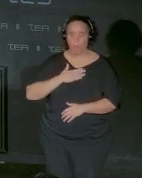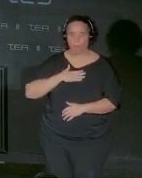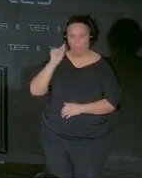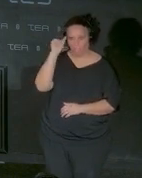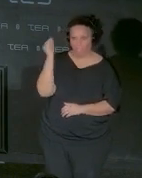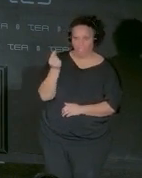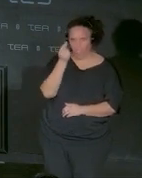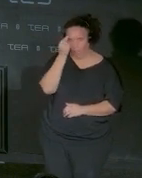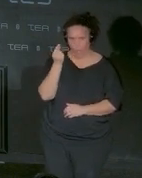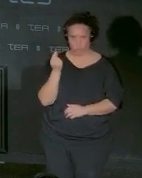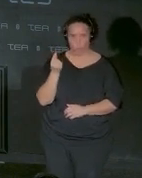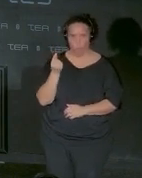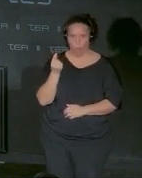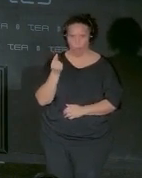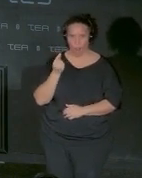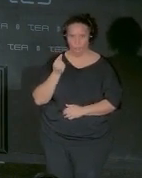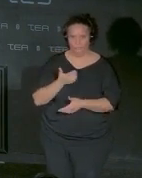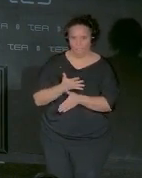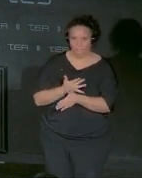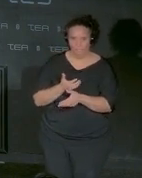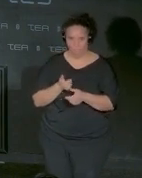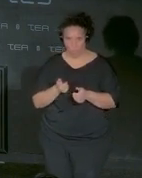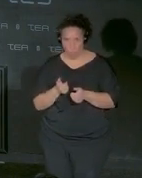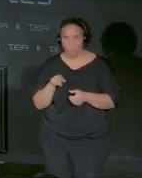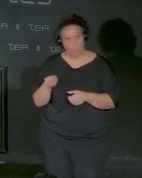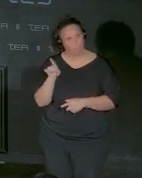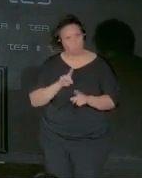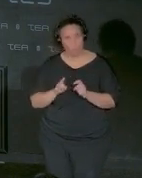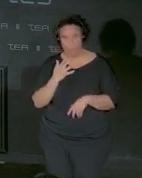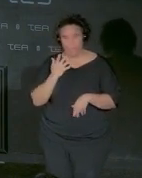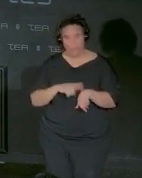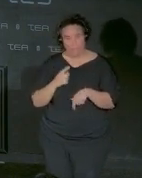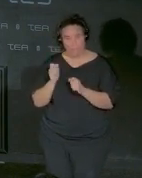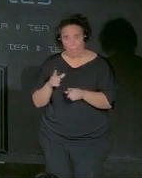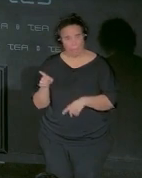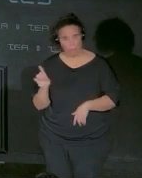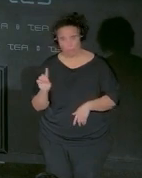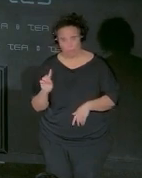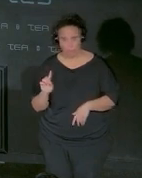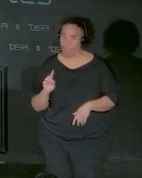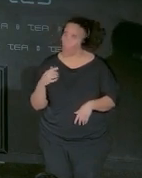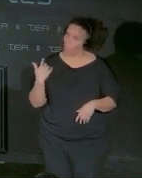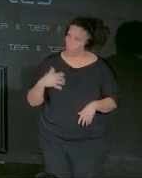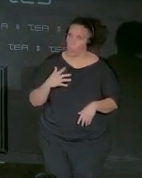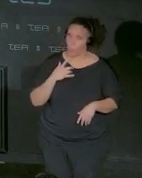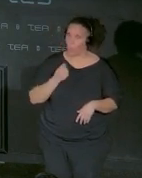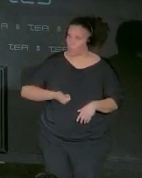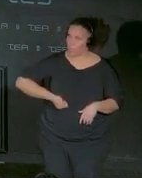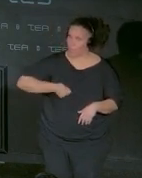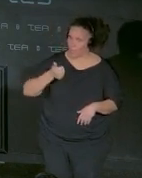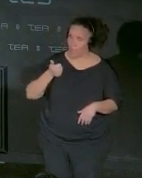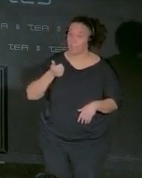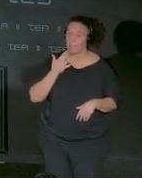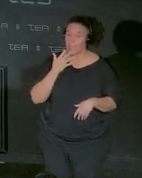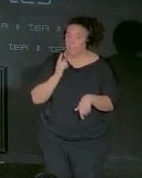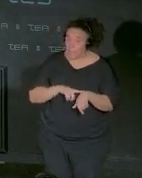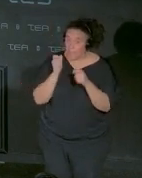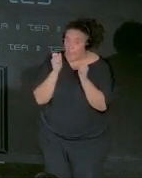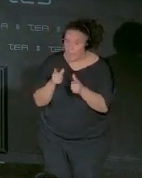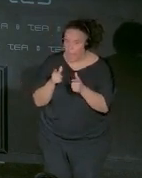say, okay, for the coming few days, we can really concentrate on creating our own IP. And it was mentioned yesterday how important IP